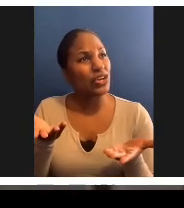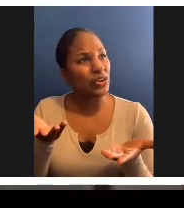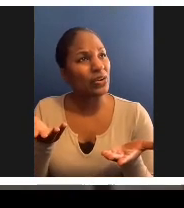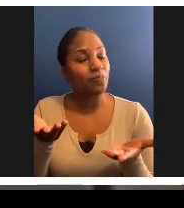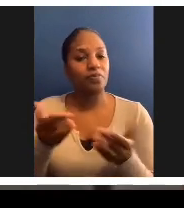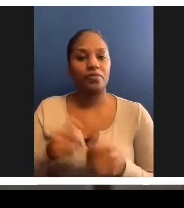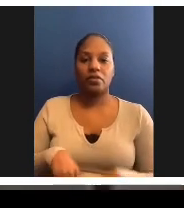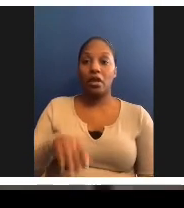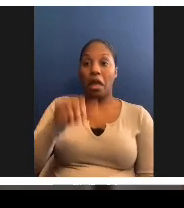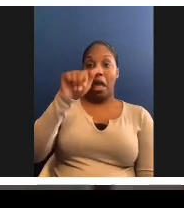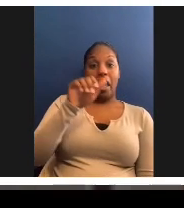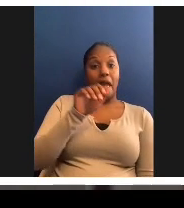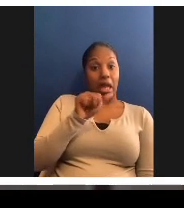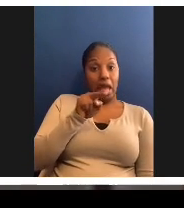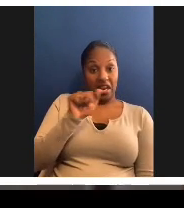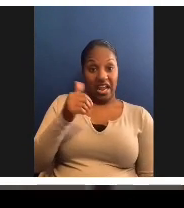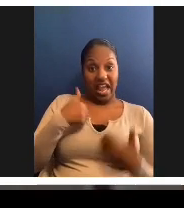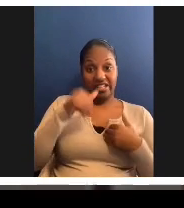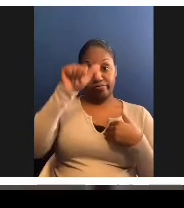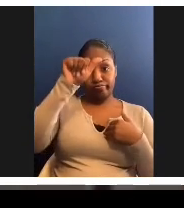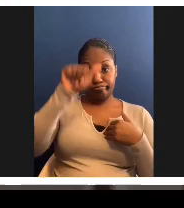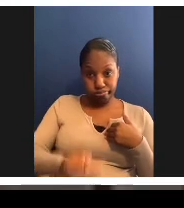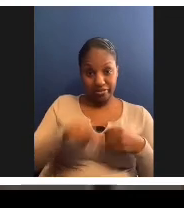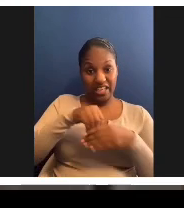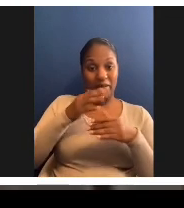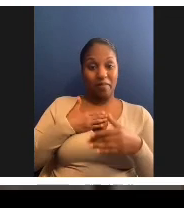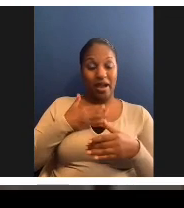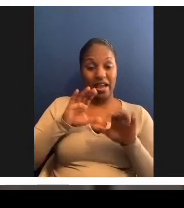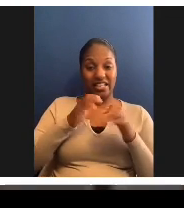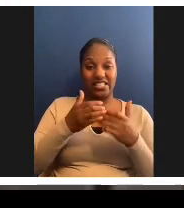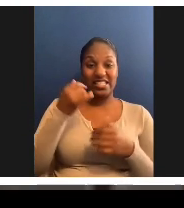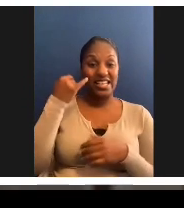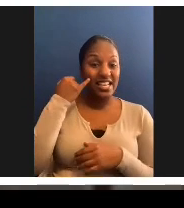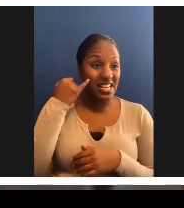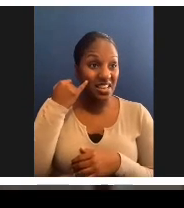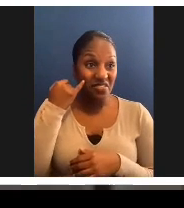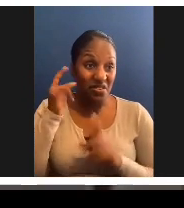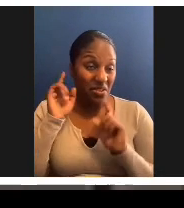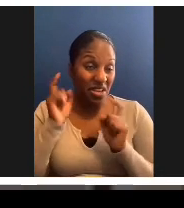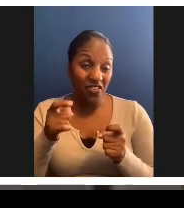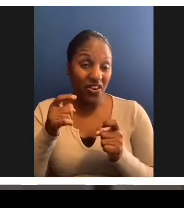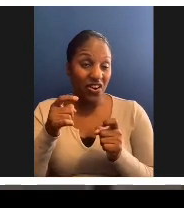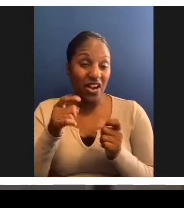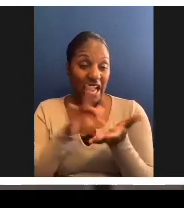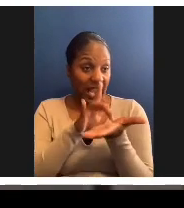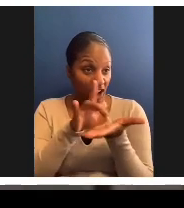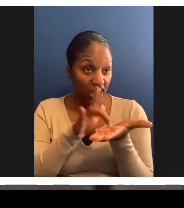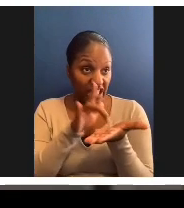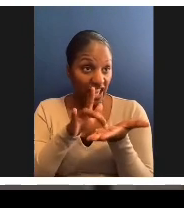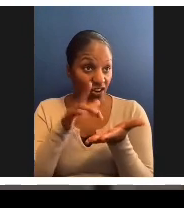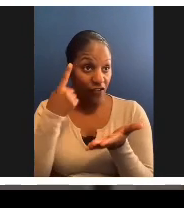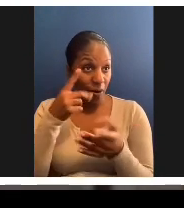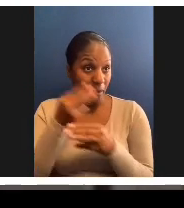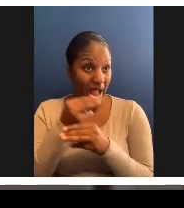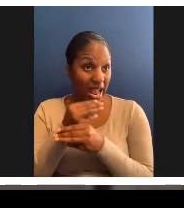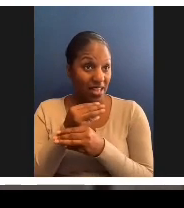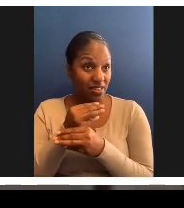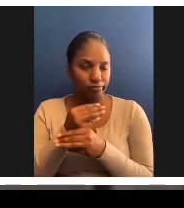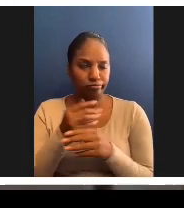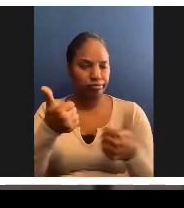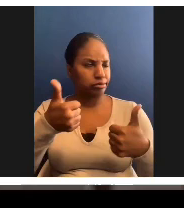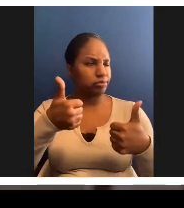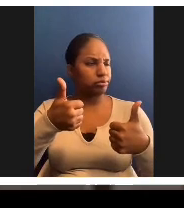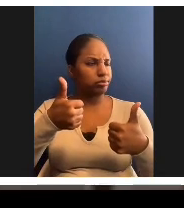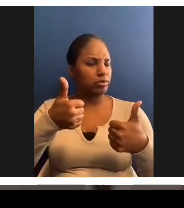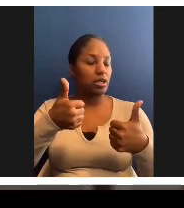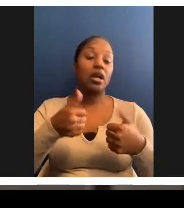A's in my class. Math, if you give her a calculator, she's good to go. Anna is a very active participant when